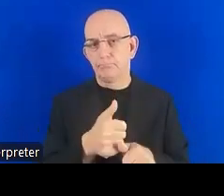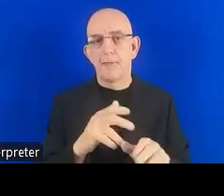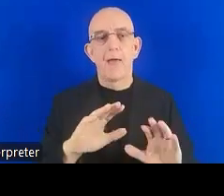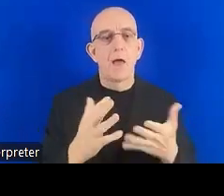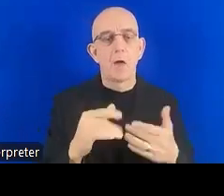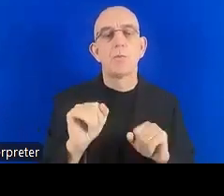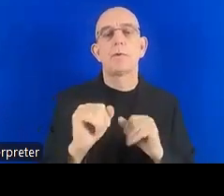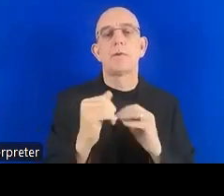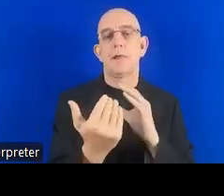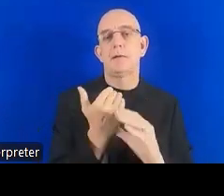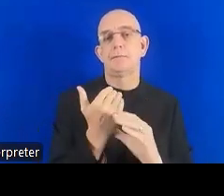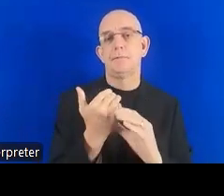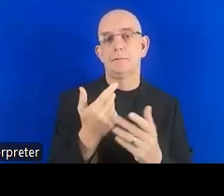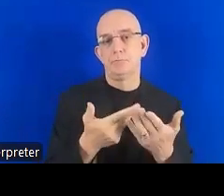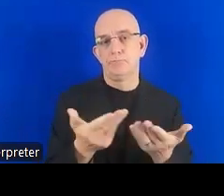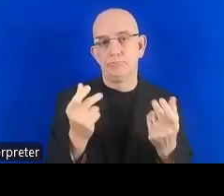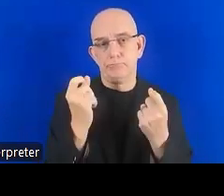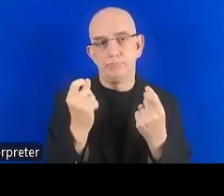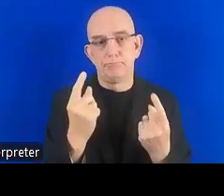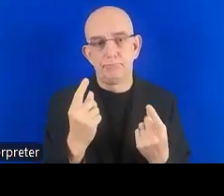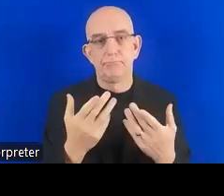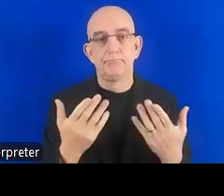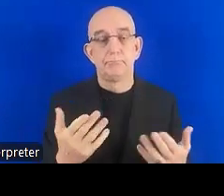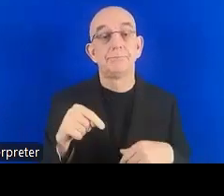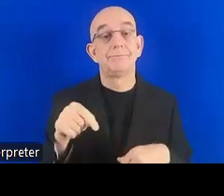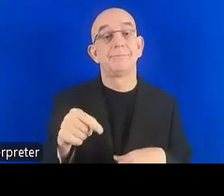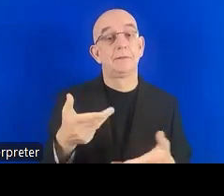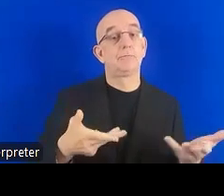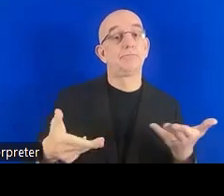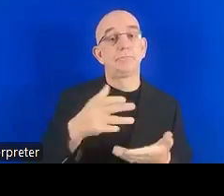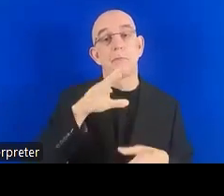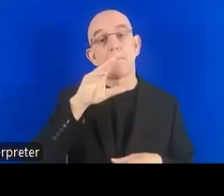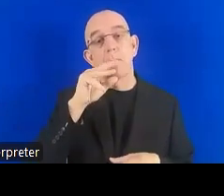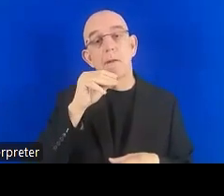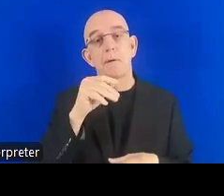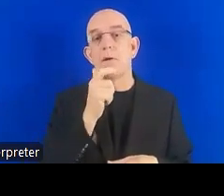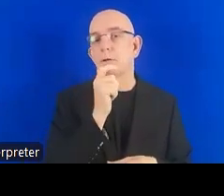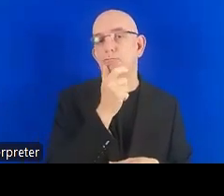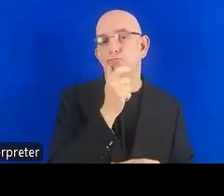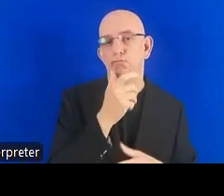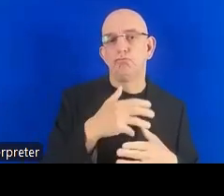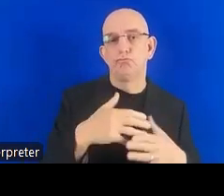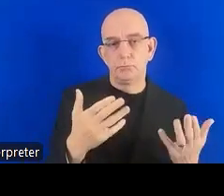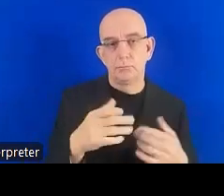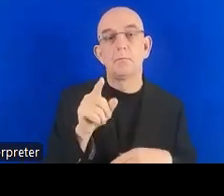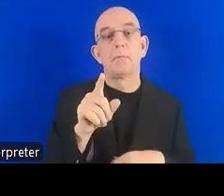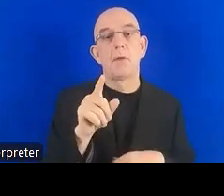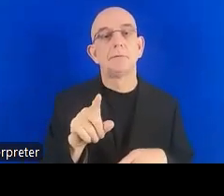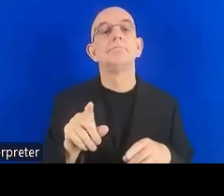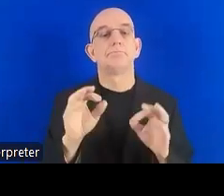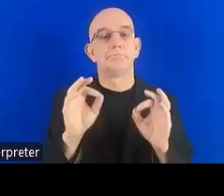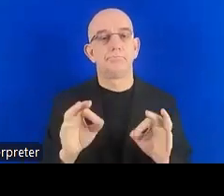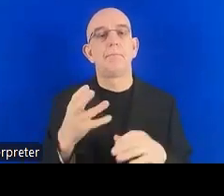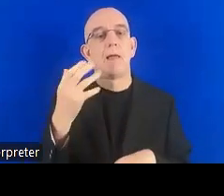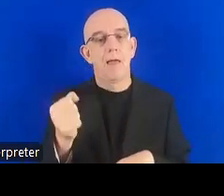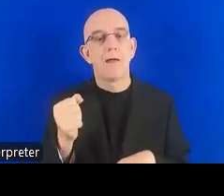translations available in Bengali and Nepali. To choose your language channel